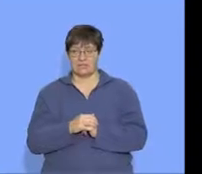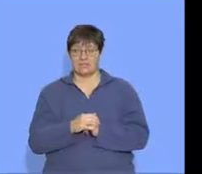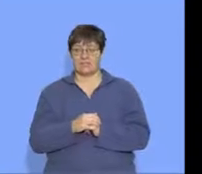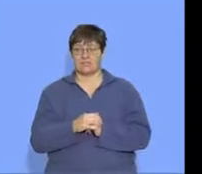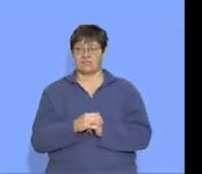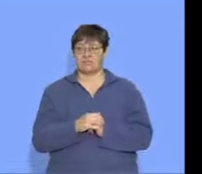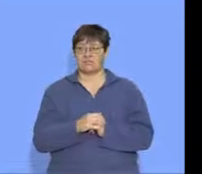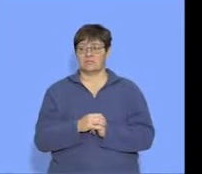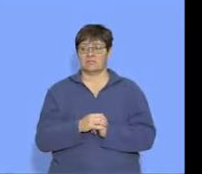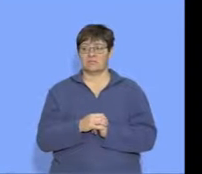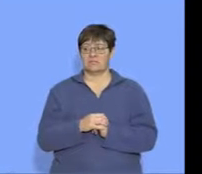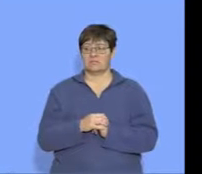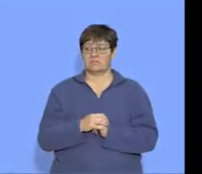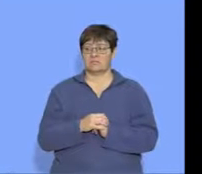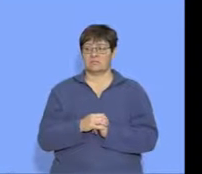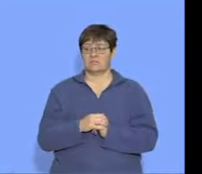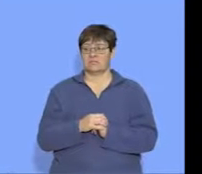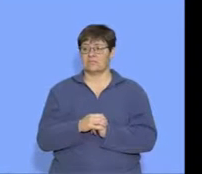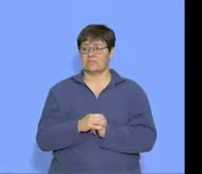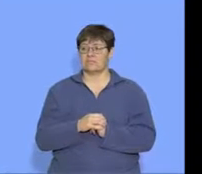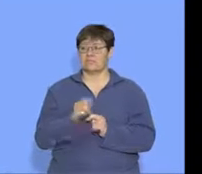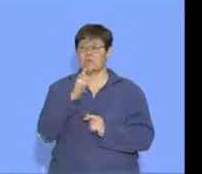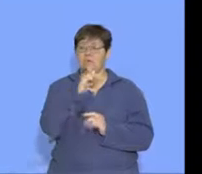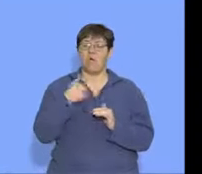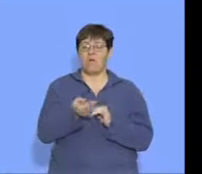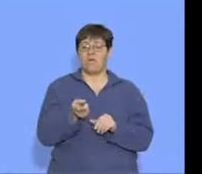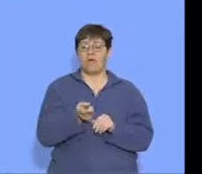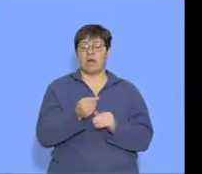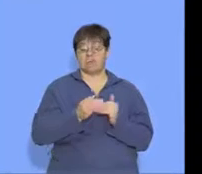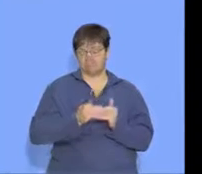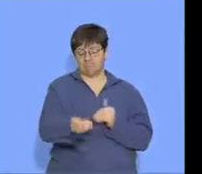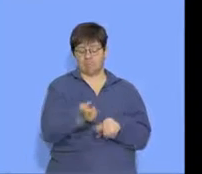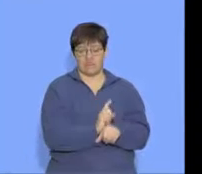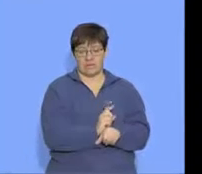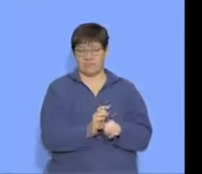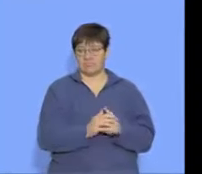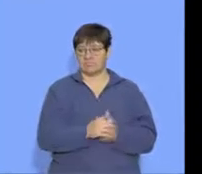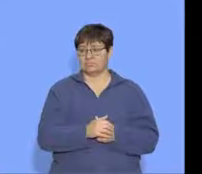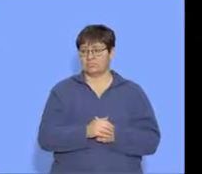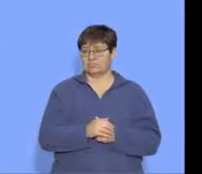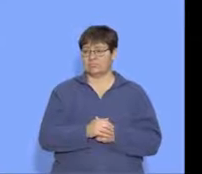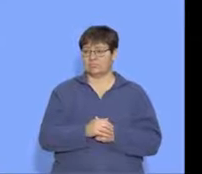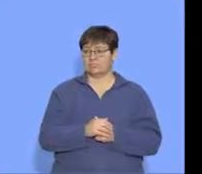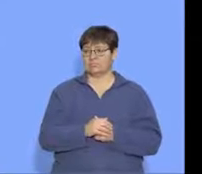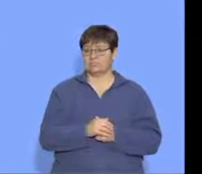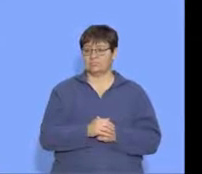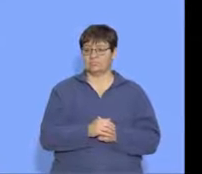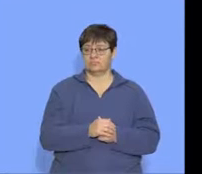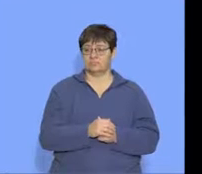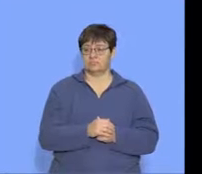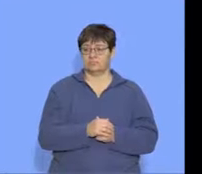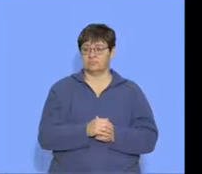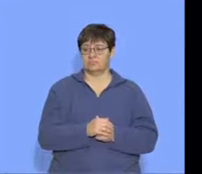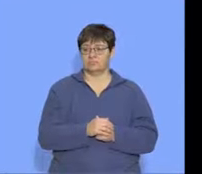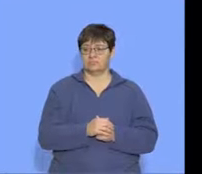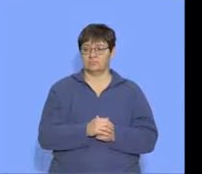need to recognize. And this is shown over a period of time. So it's graph showing the chlorine level and the